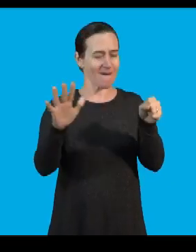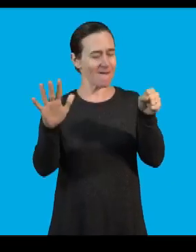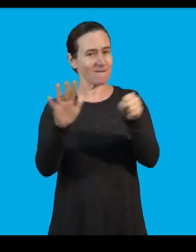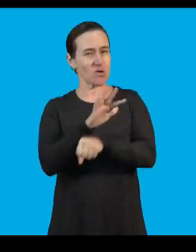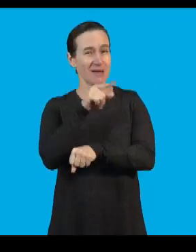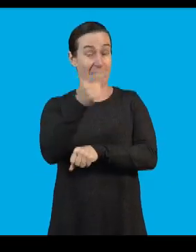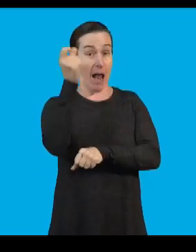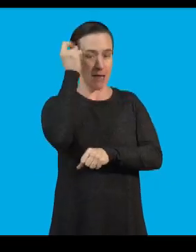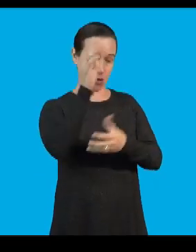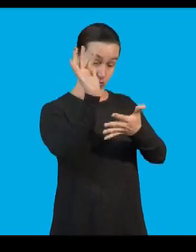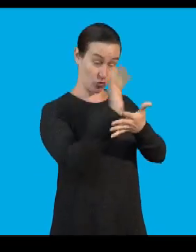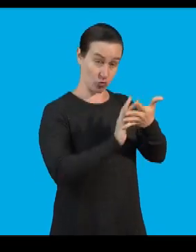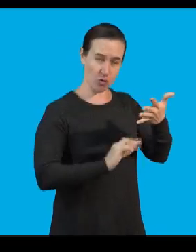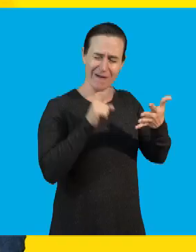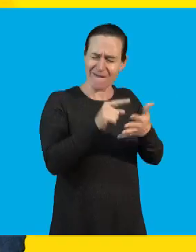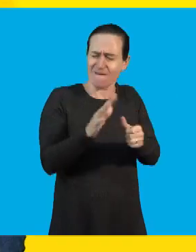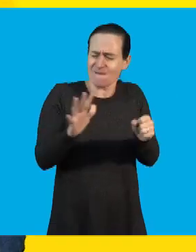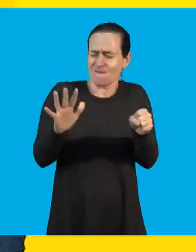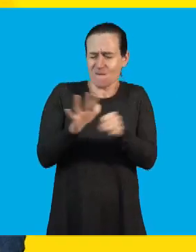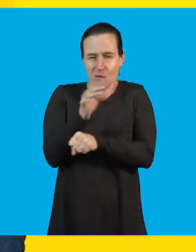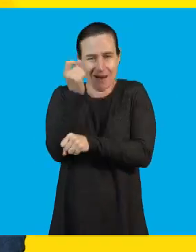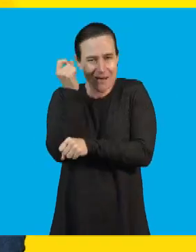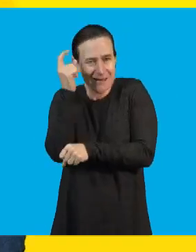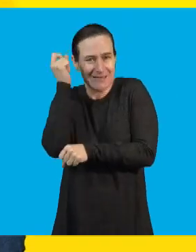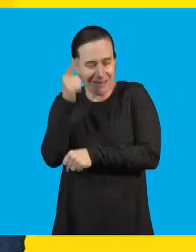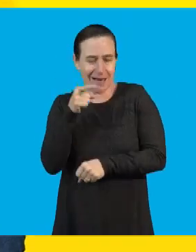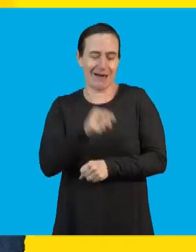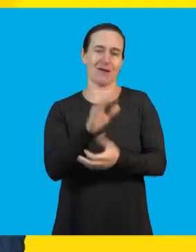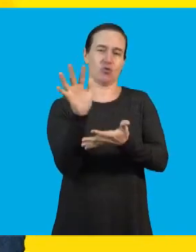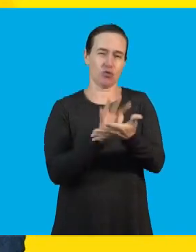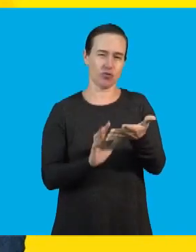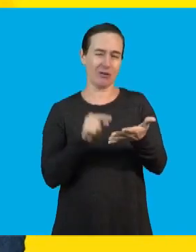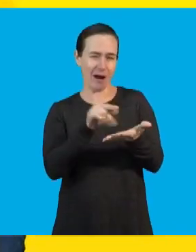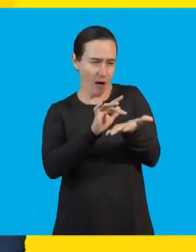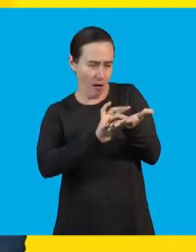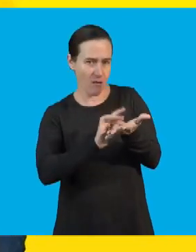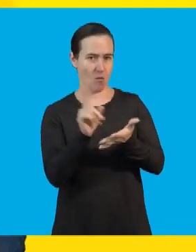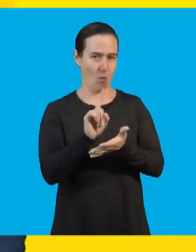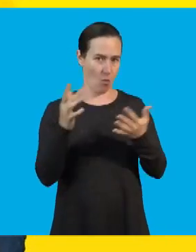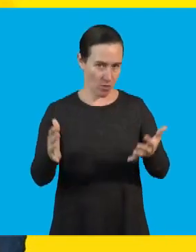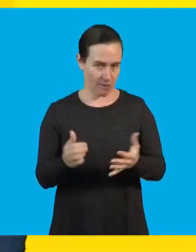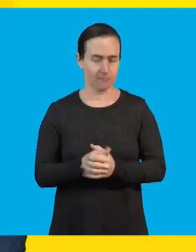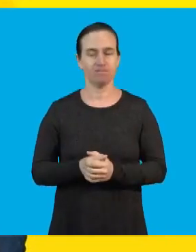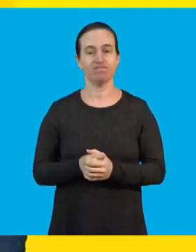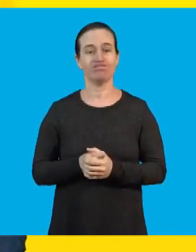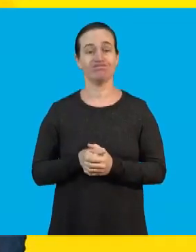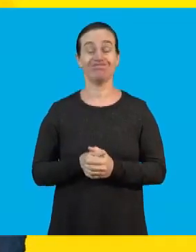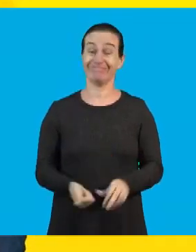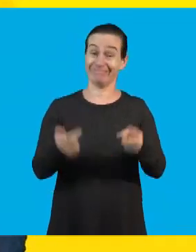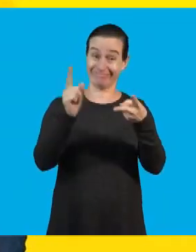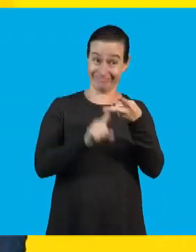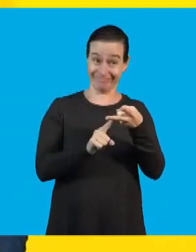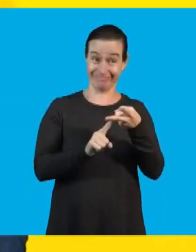the comprehension passage, which means they're not understanding the content of what they're reading. Then also, they